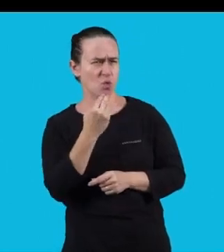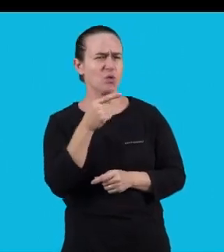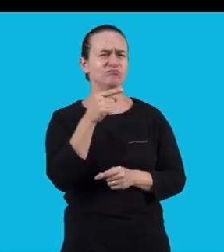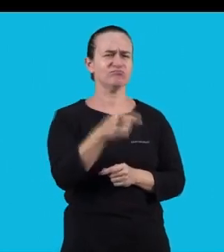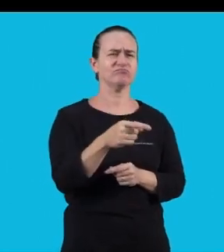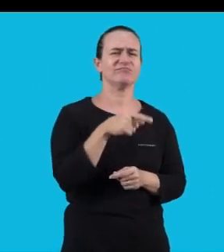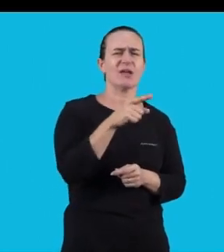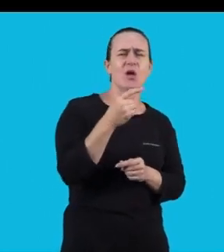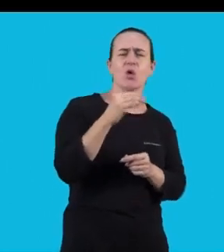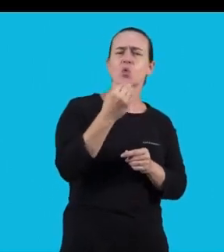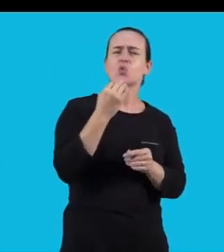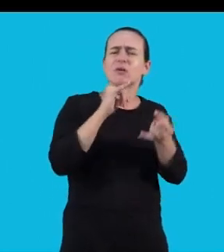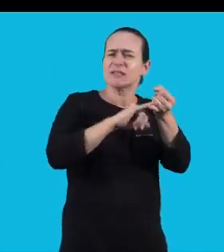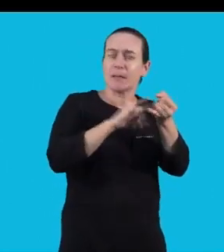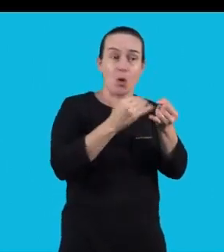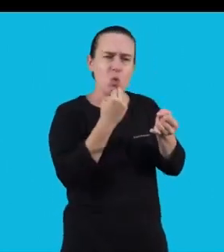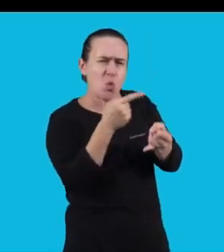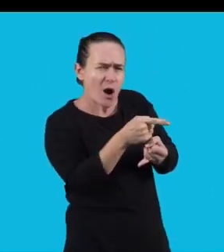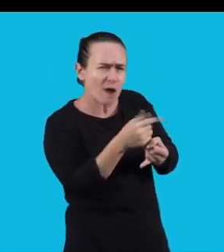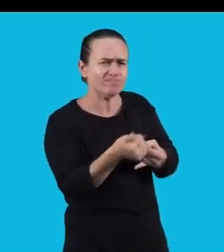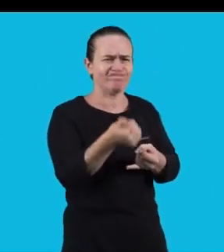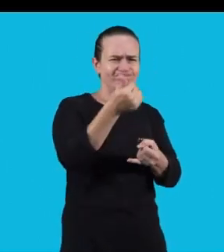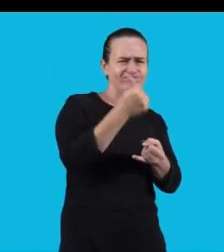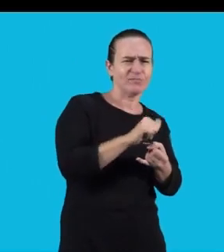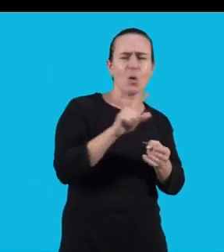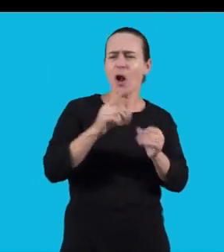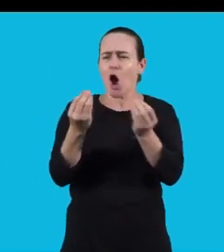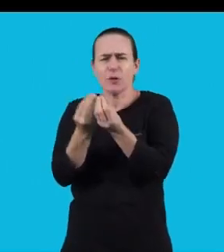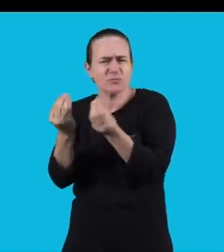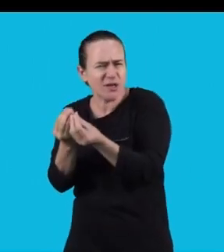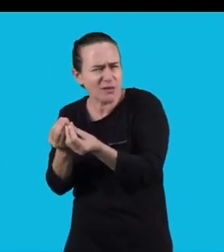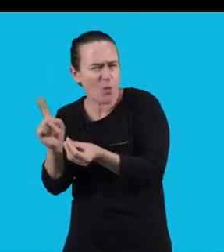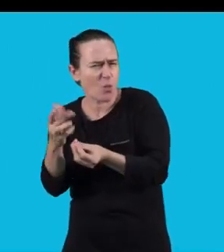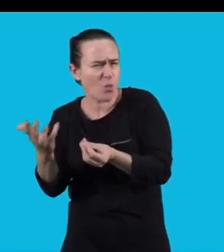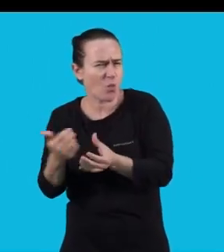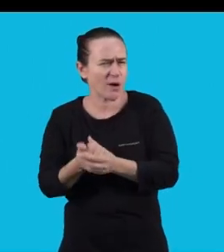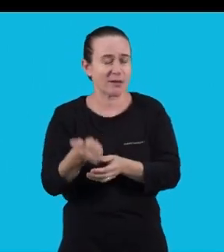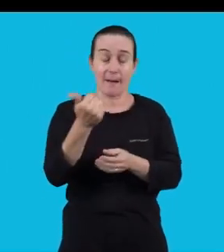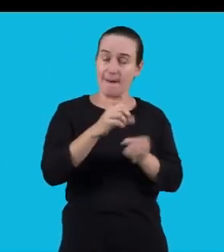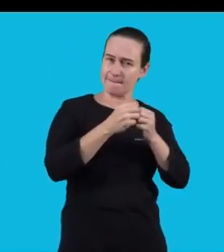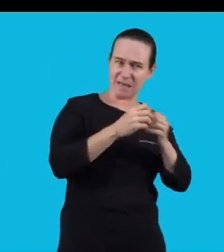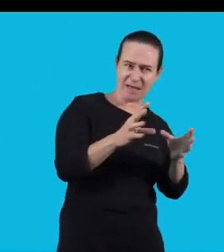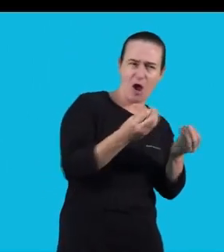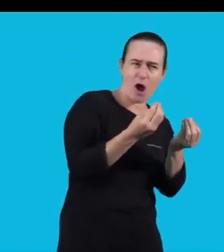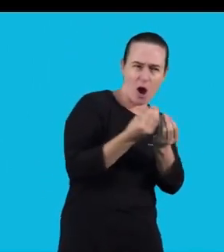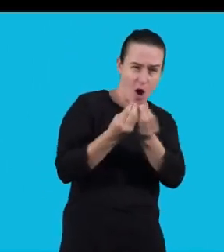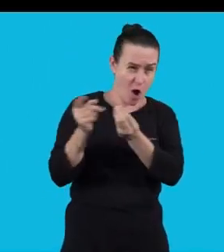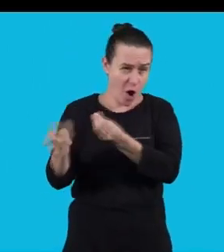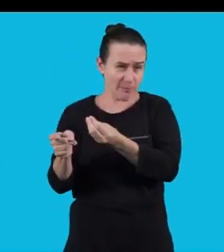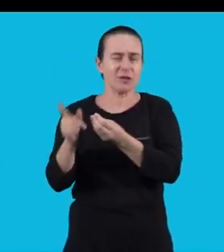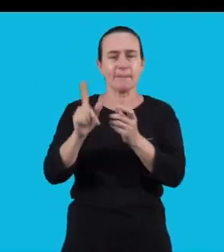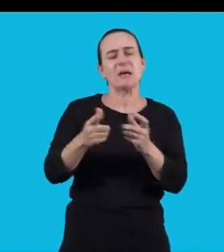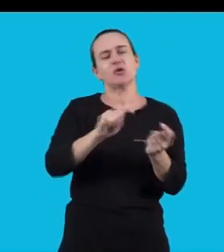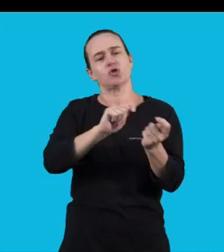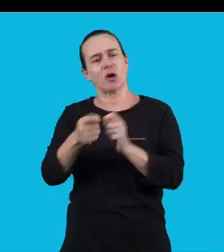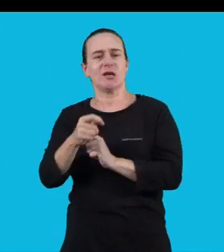happening to, begin with the object, and of course, change the verb and add by. Add the subject and change the